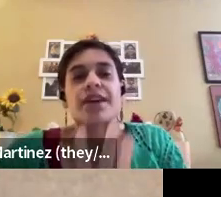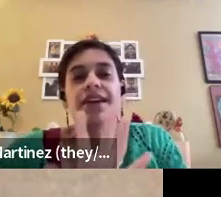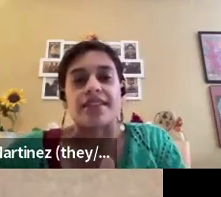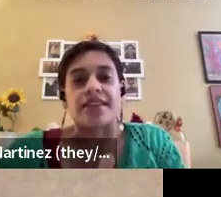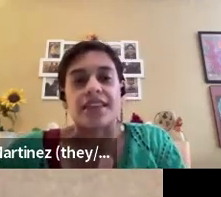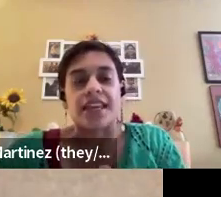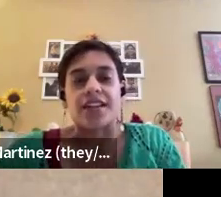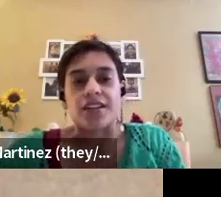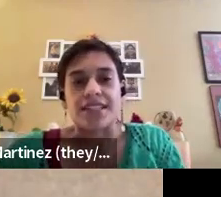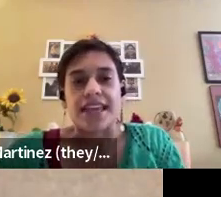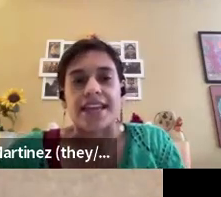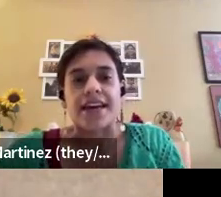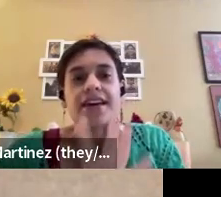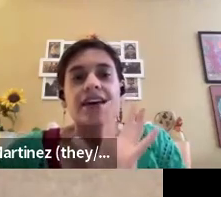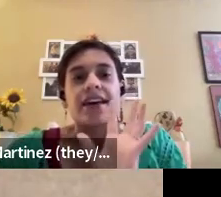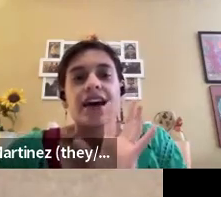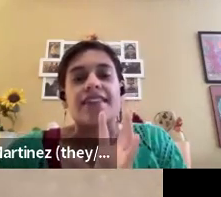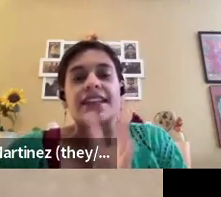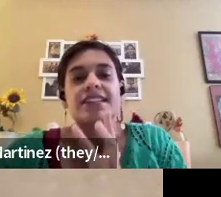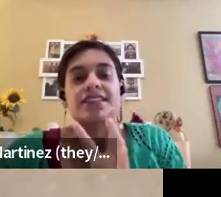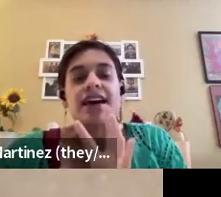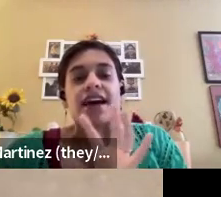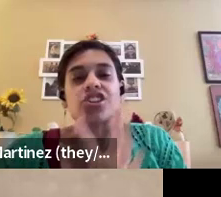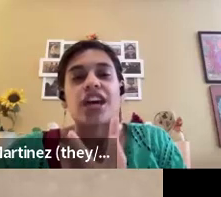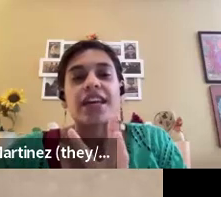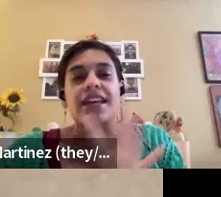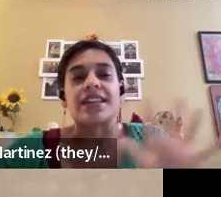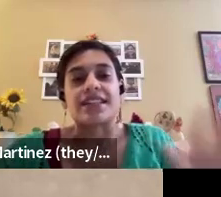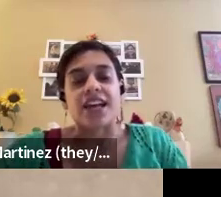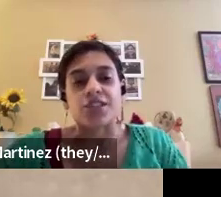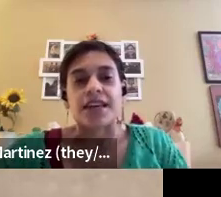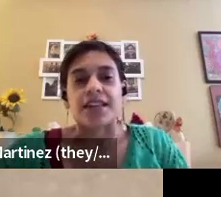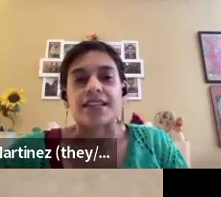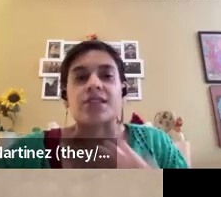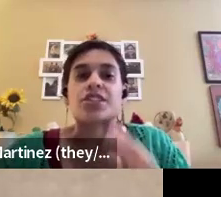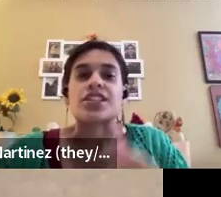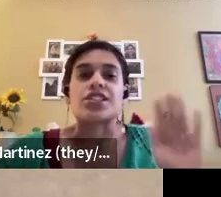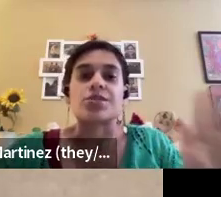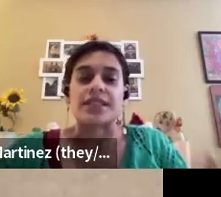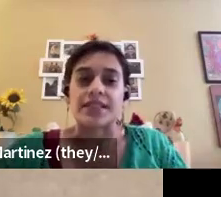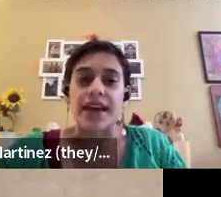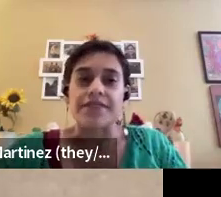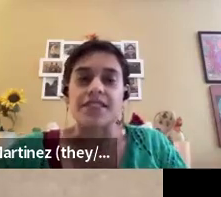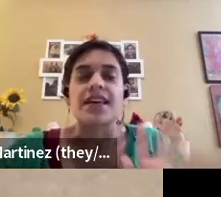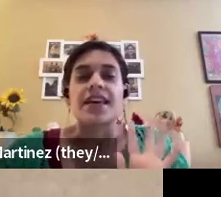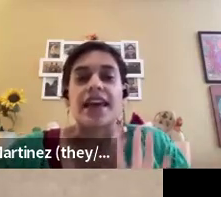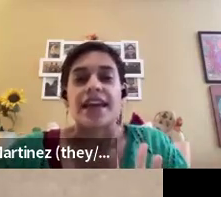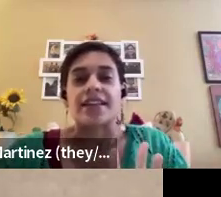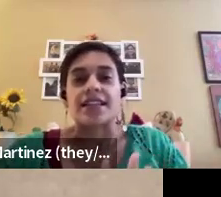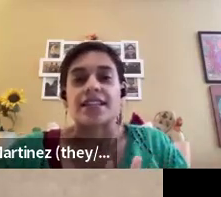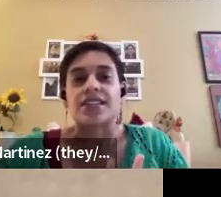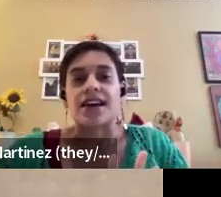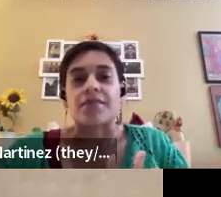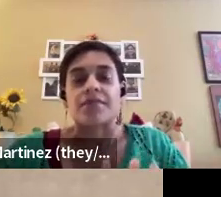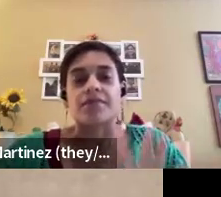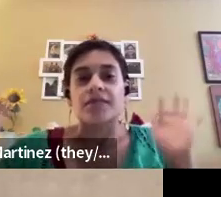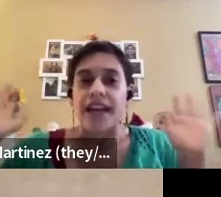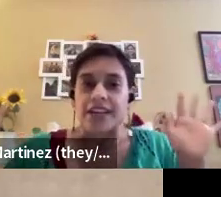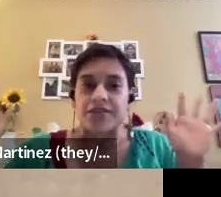image is showing the adult cicada that's shed its exoskeleton, which is to its left, and